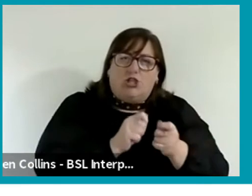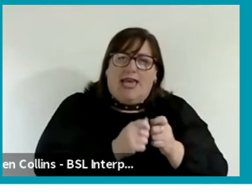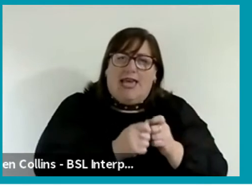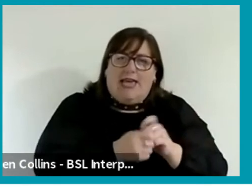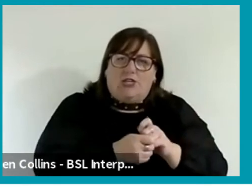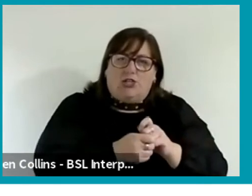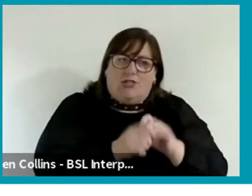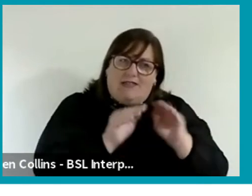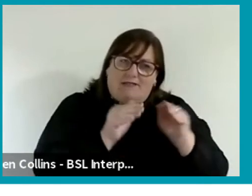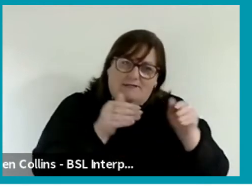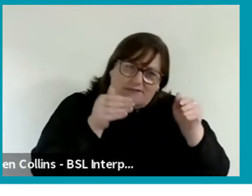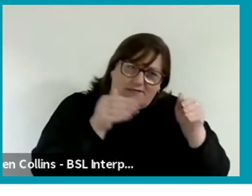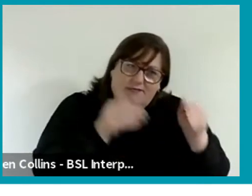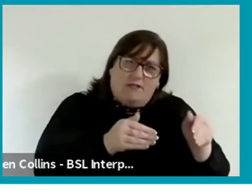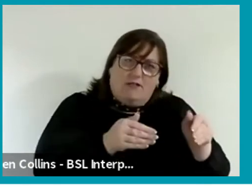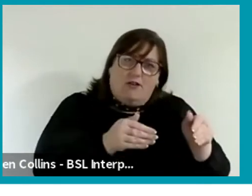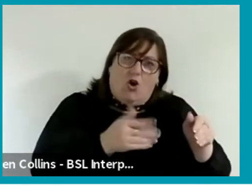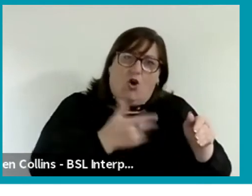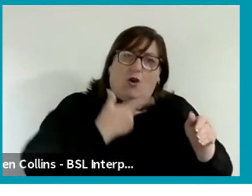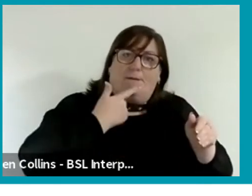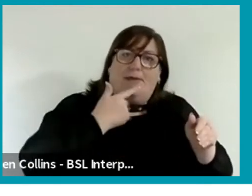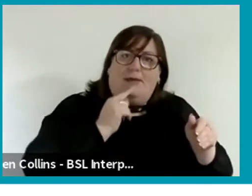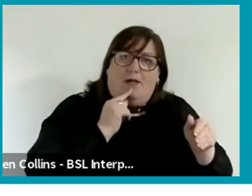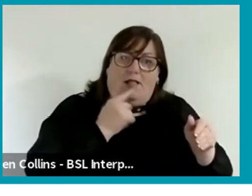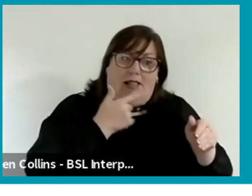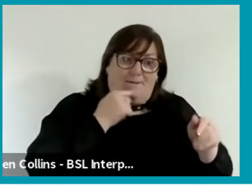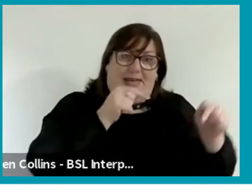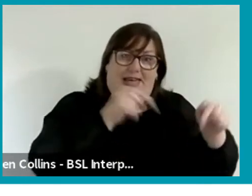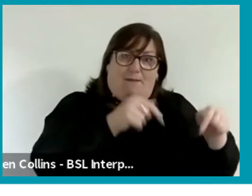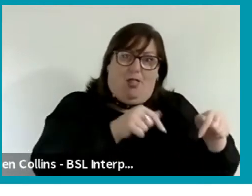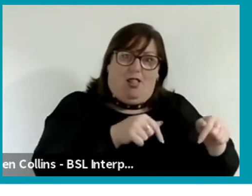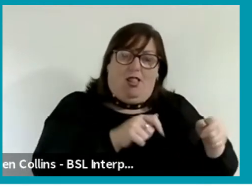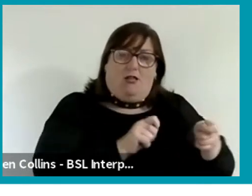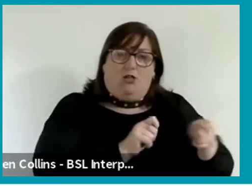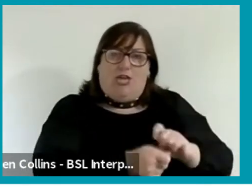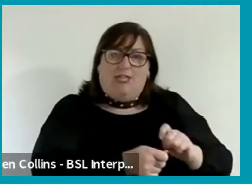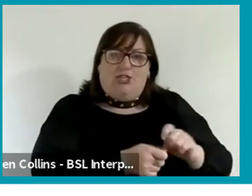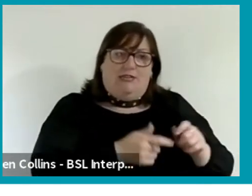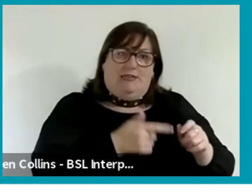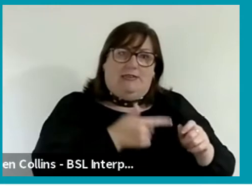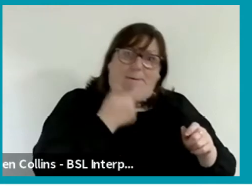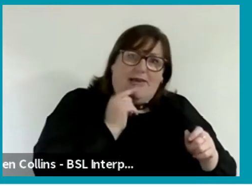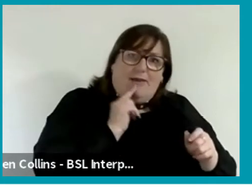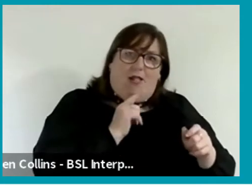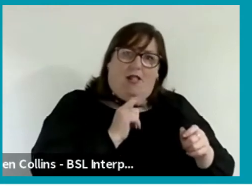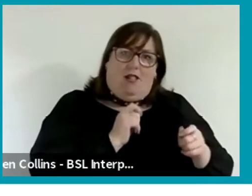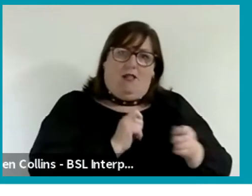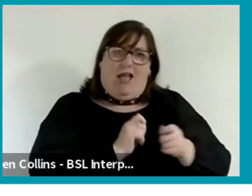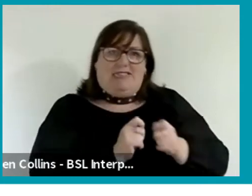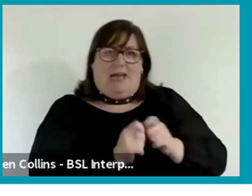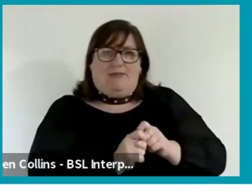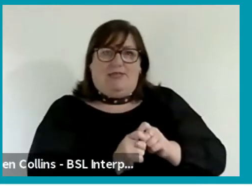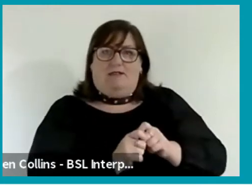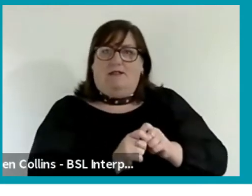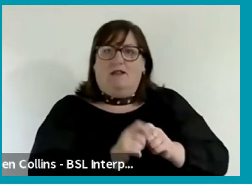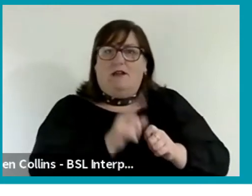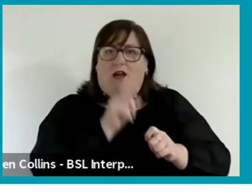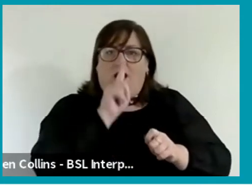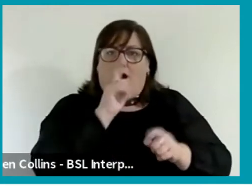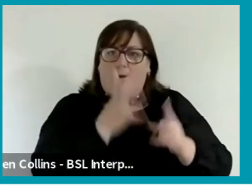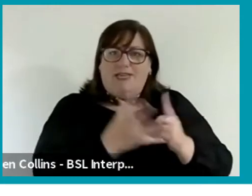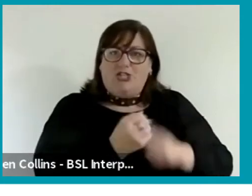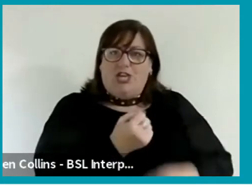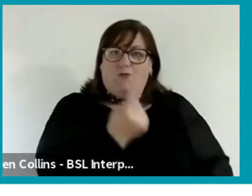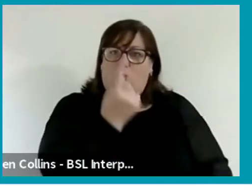capital, changing and adapting, can't be done with one person. I'm the agent of change. That's all